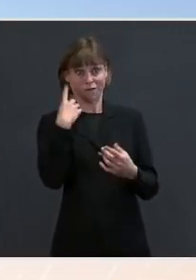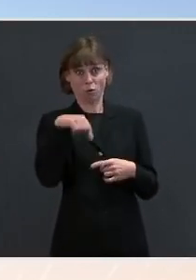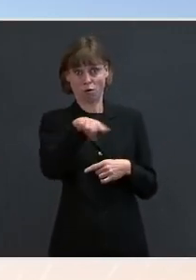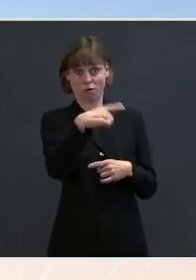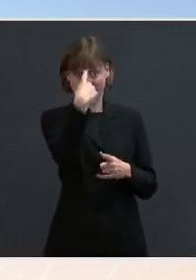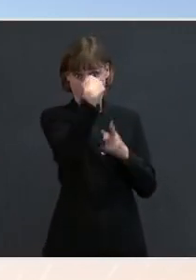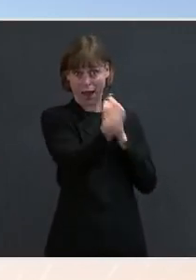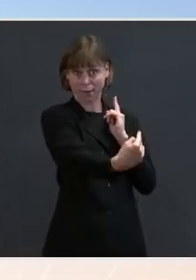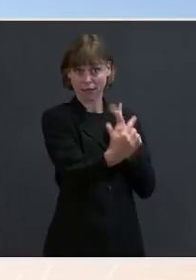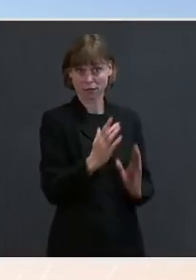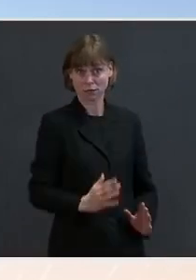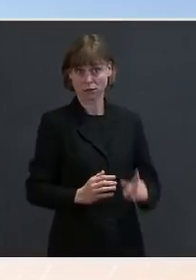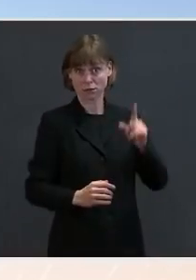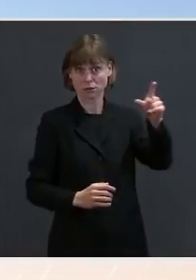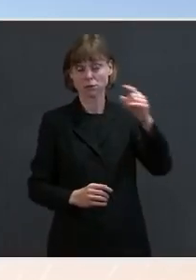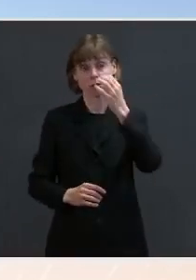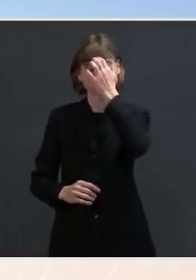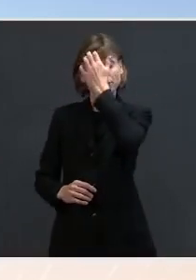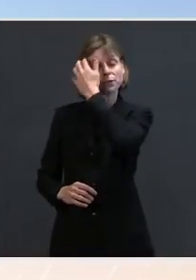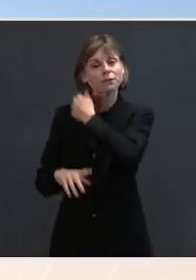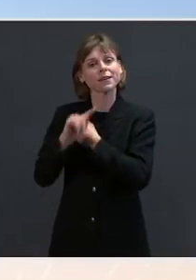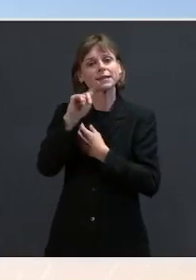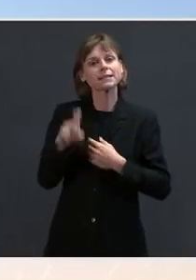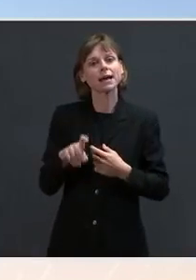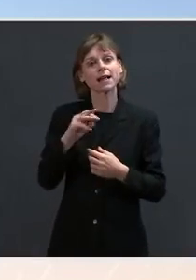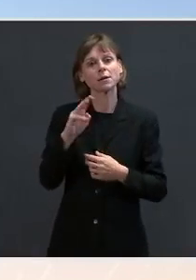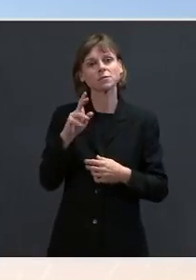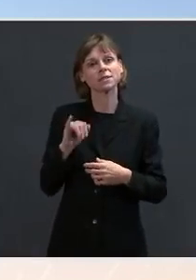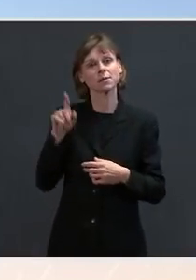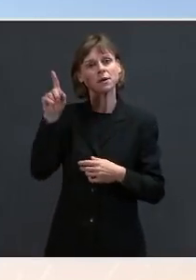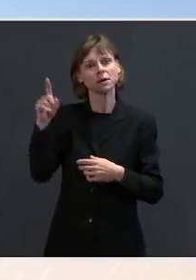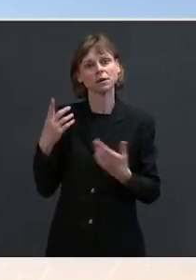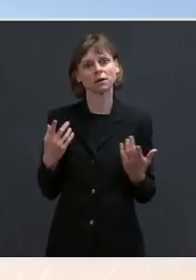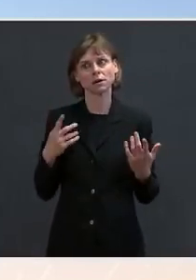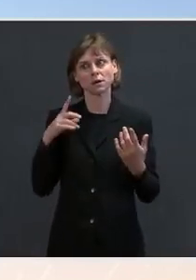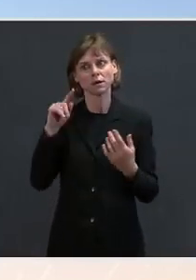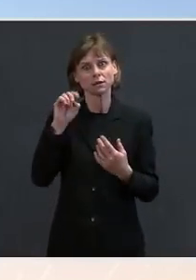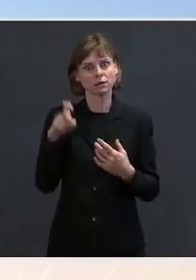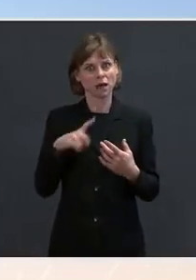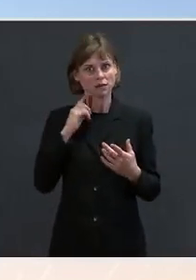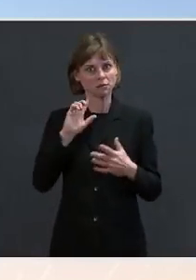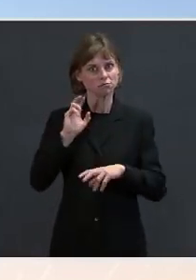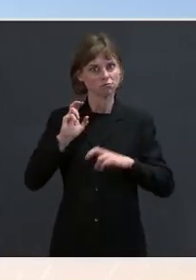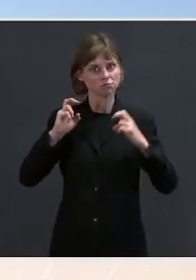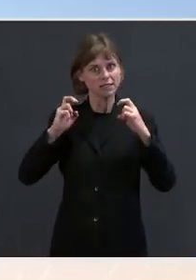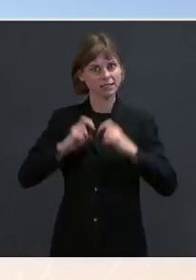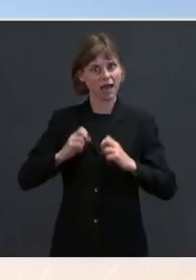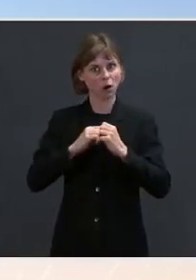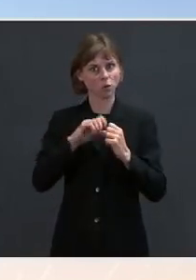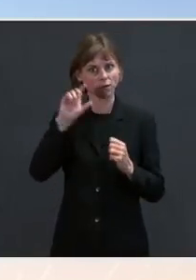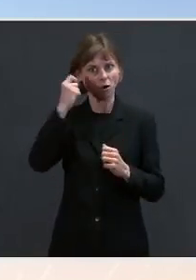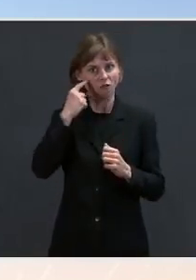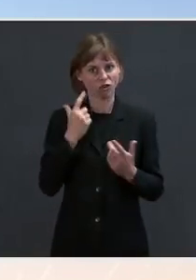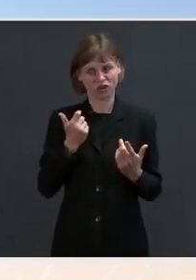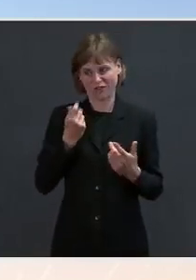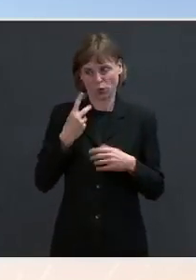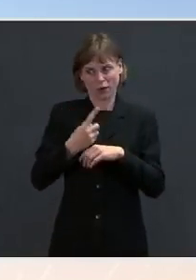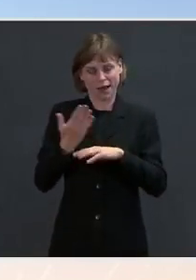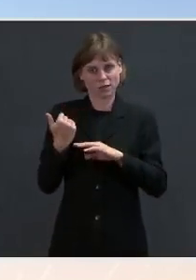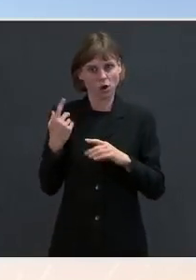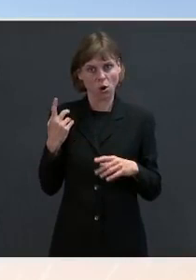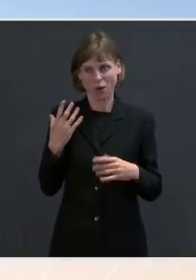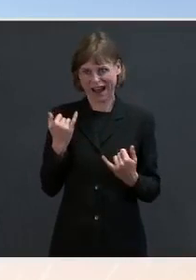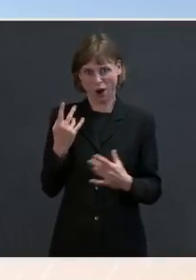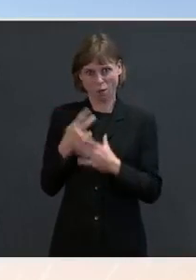last night about Texas and Mississippi, the president was in Texas, met with Governor Abbott just a matter of days ago. They have now, in both of those